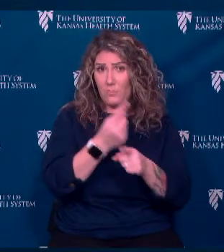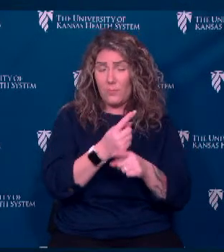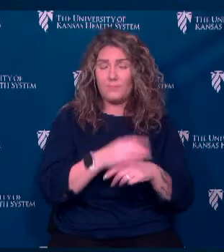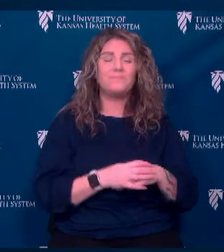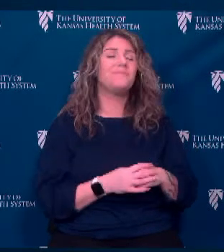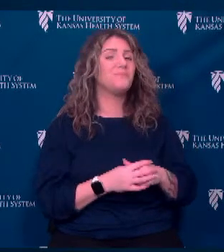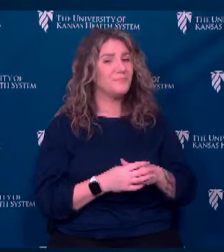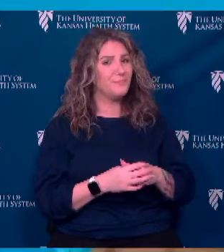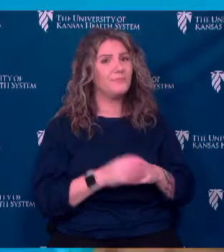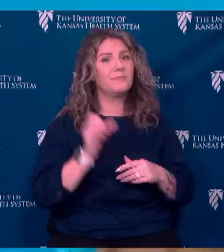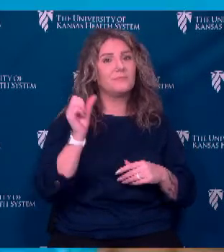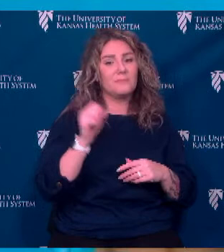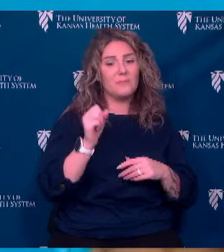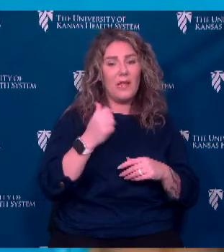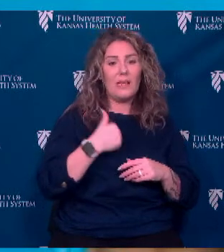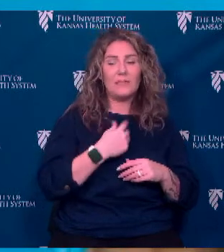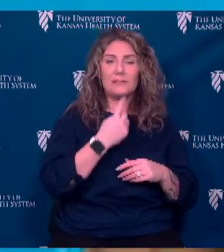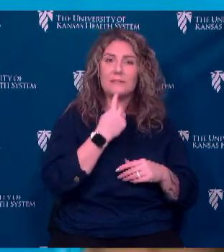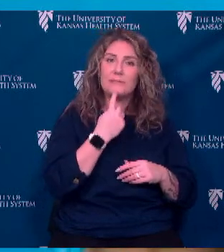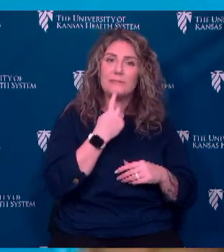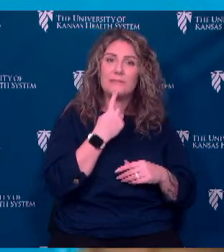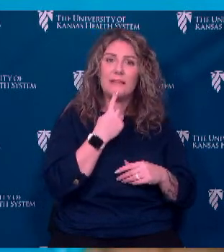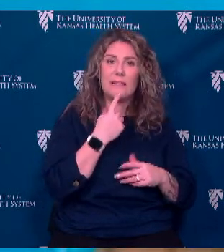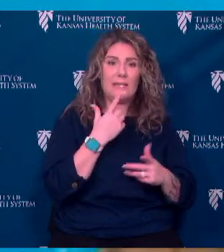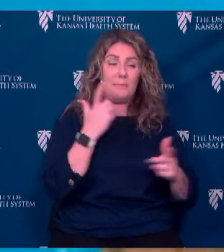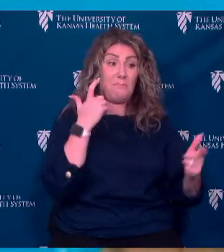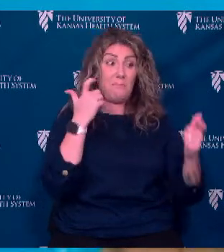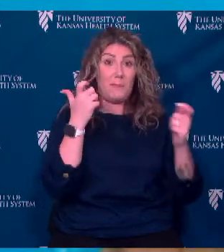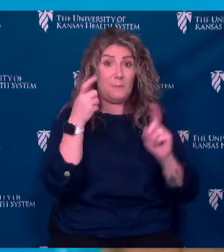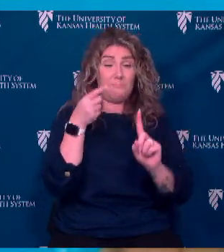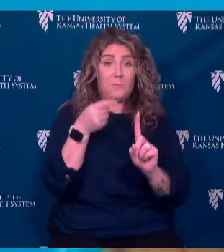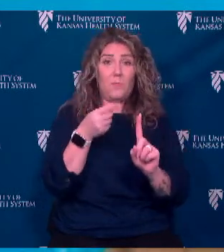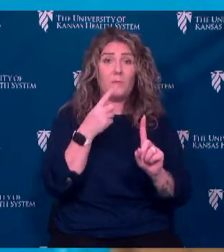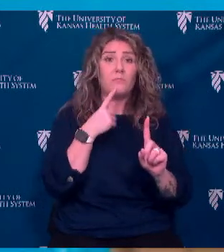Yes, I would say that that's probably one of our big take homes is that